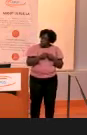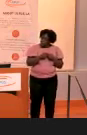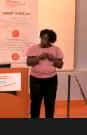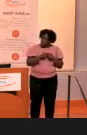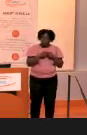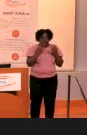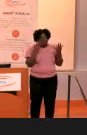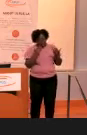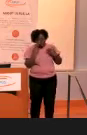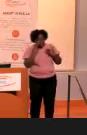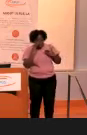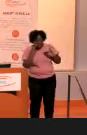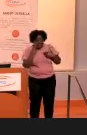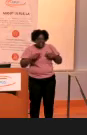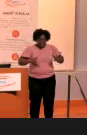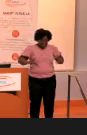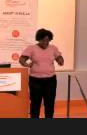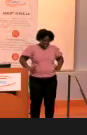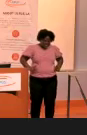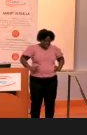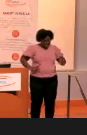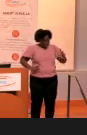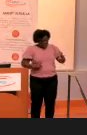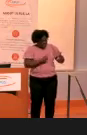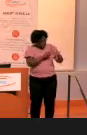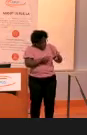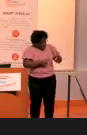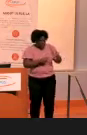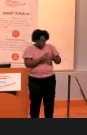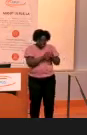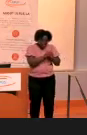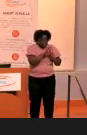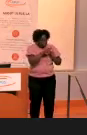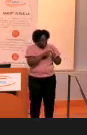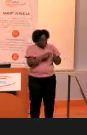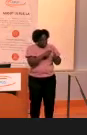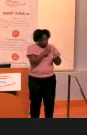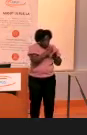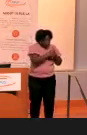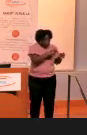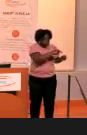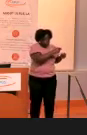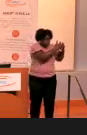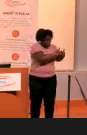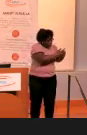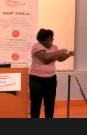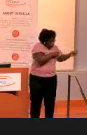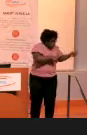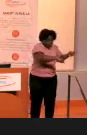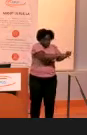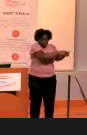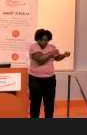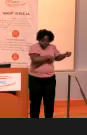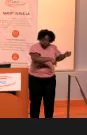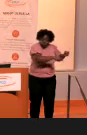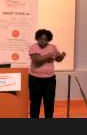getting more scarring and getting close to dialysis. And it's at that, when you hit about 15, usually